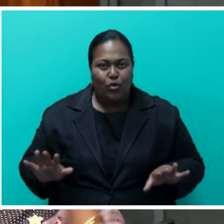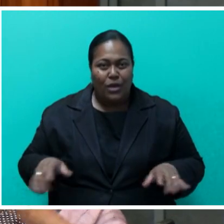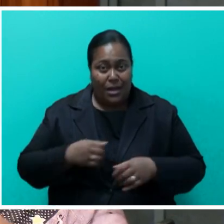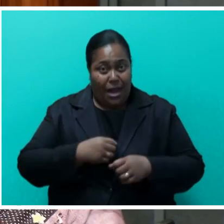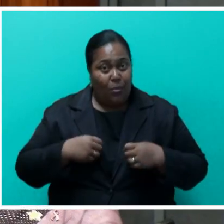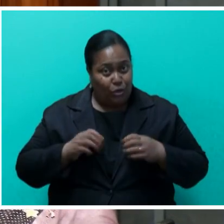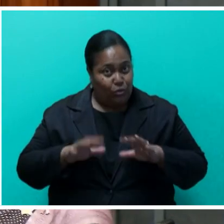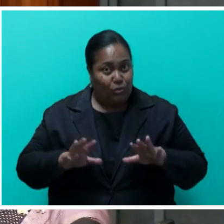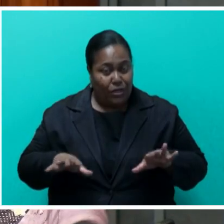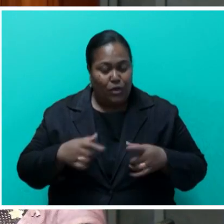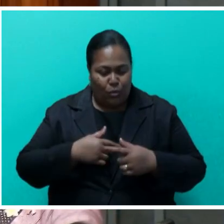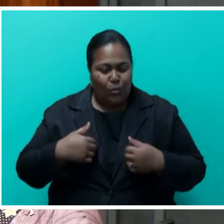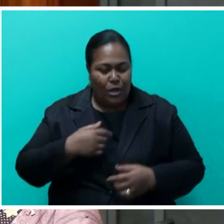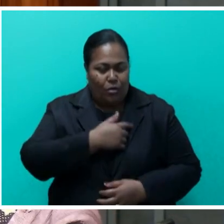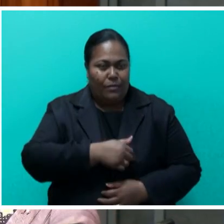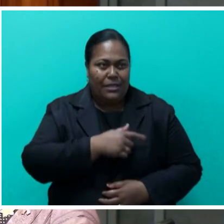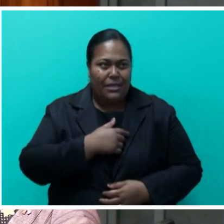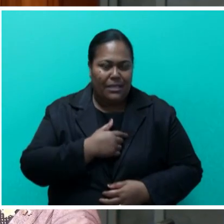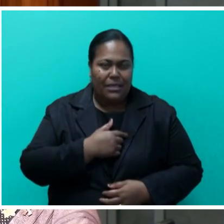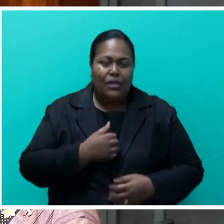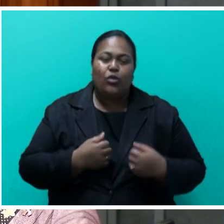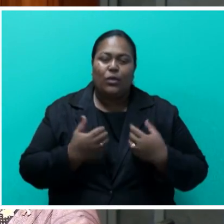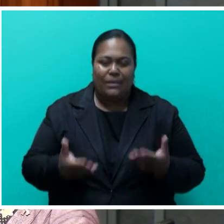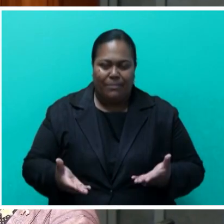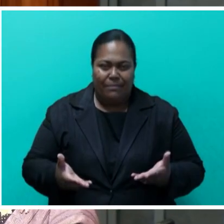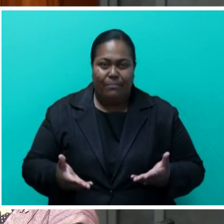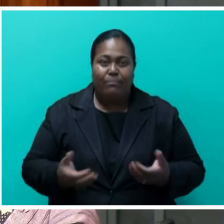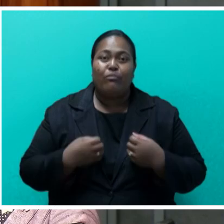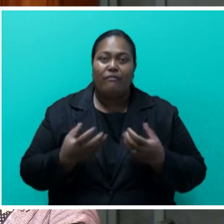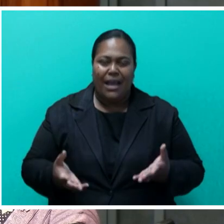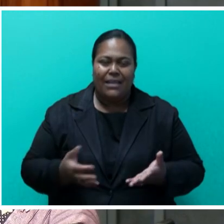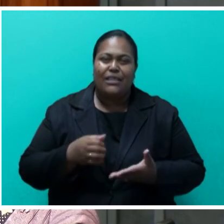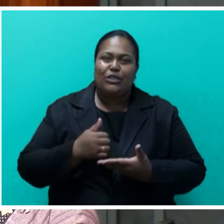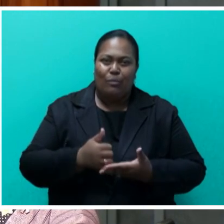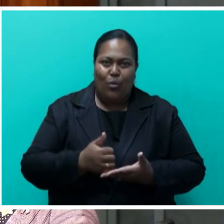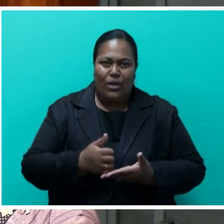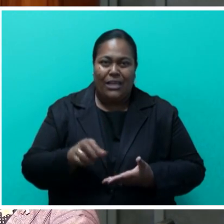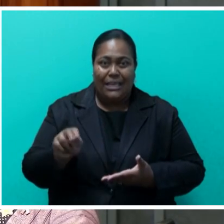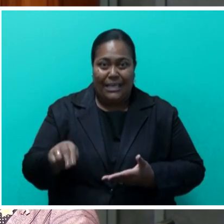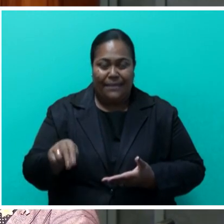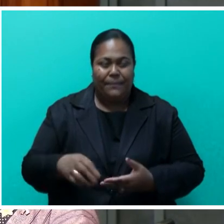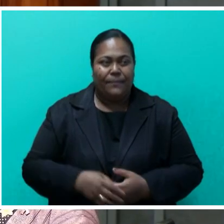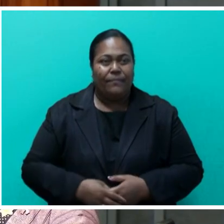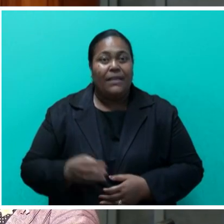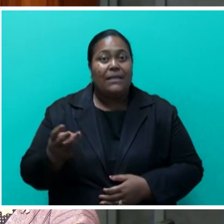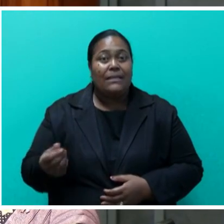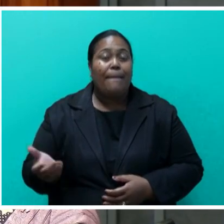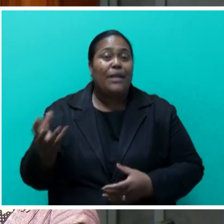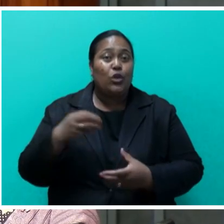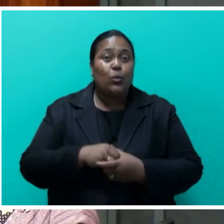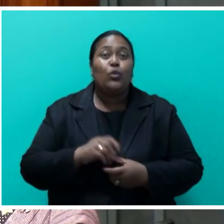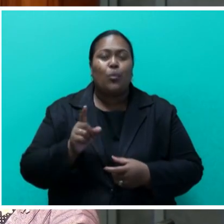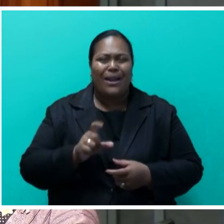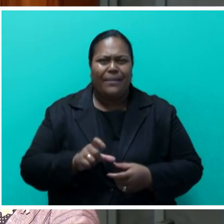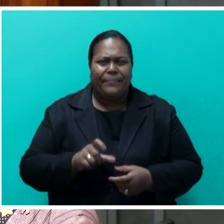committed to give the necessary support also. Some of these include cluster-organized